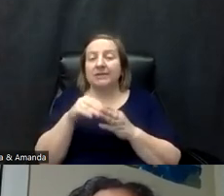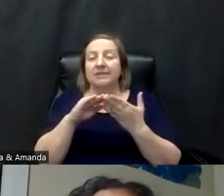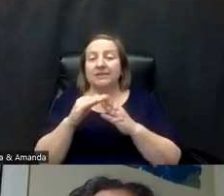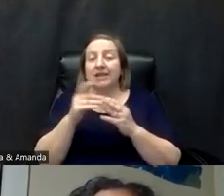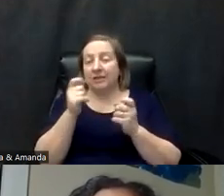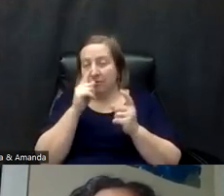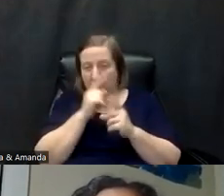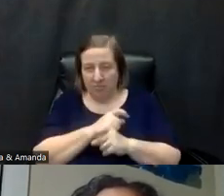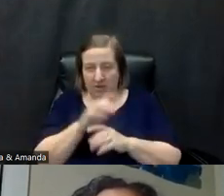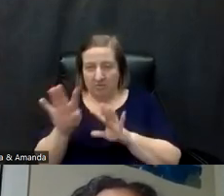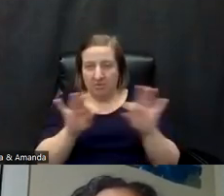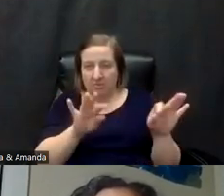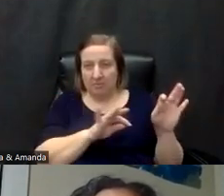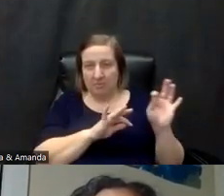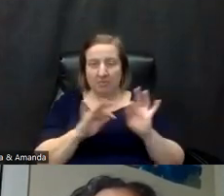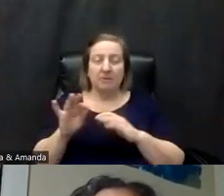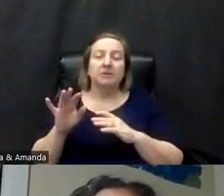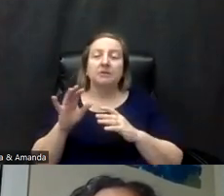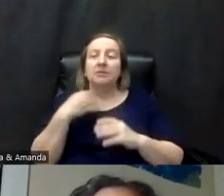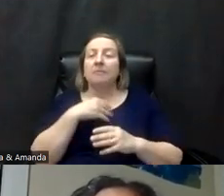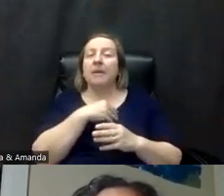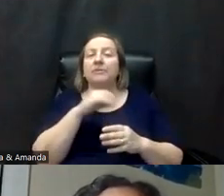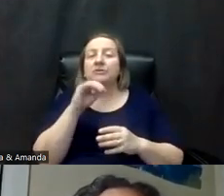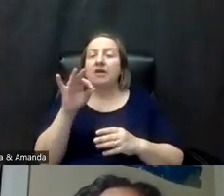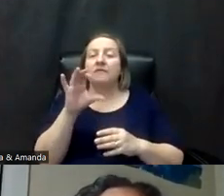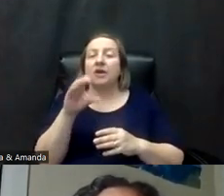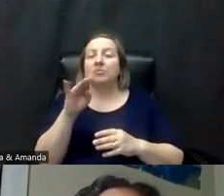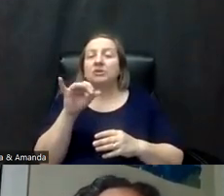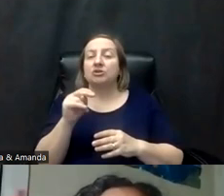bit complicated. The members of the commission,